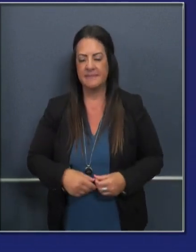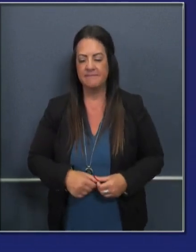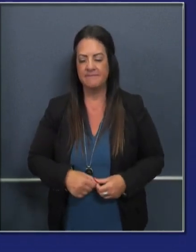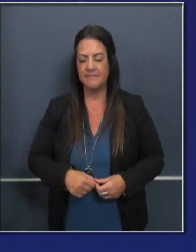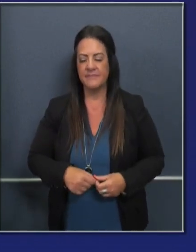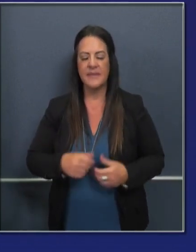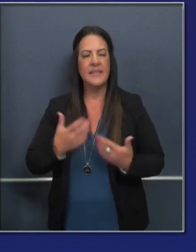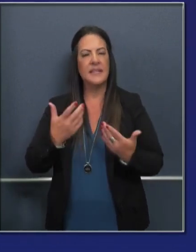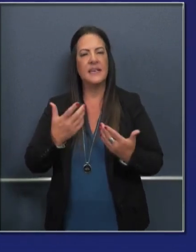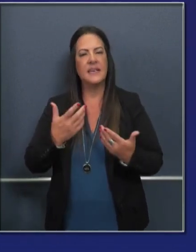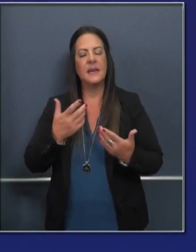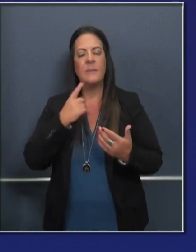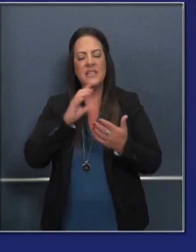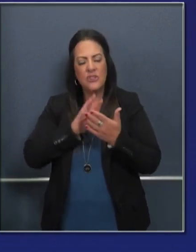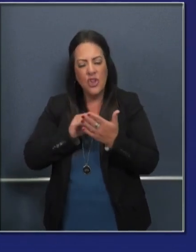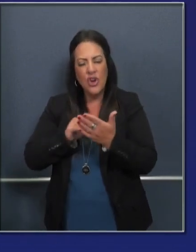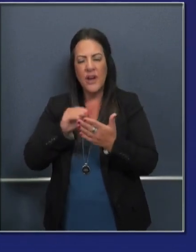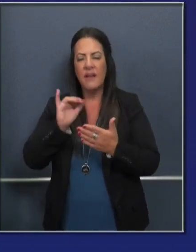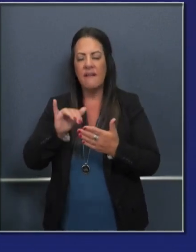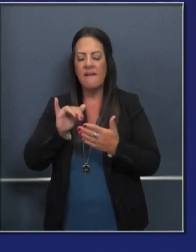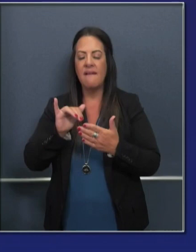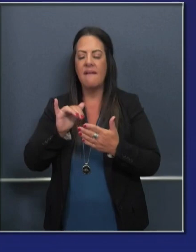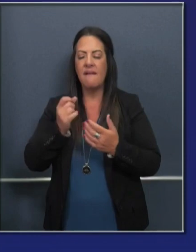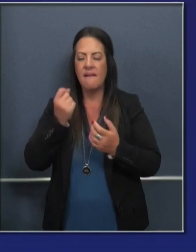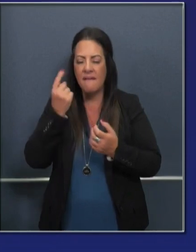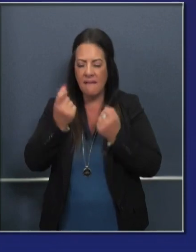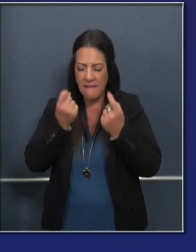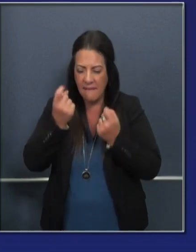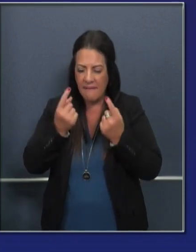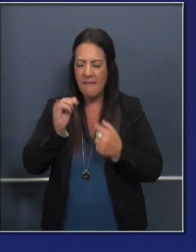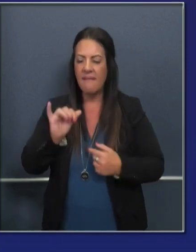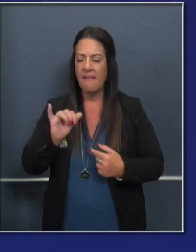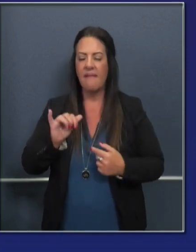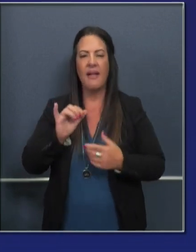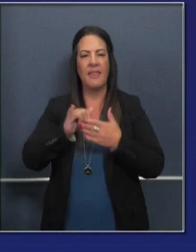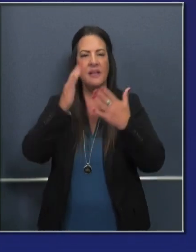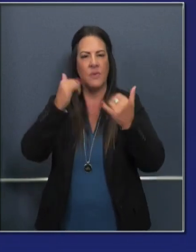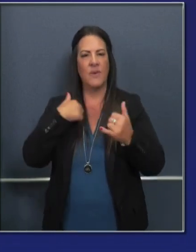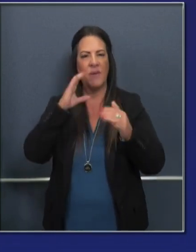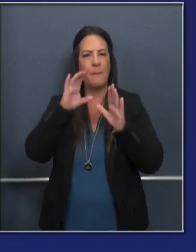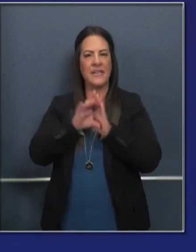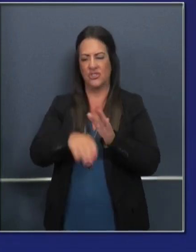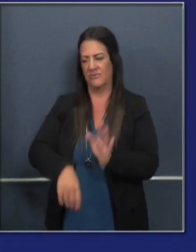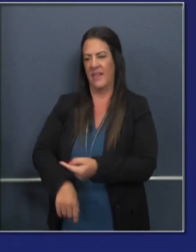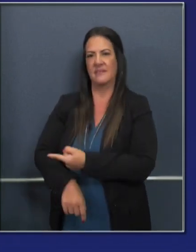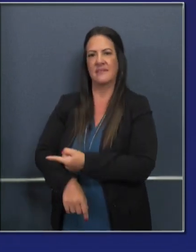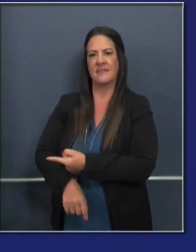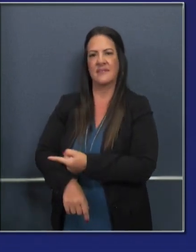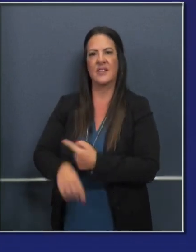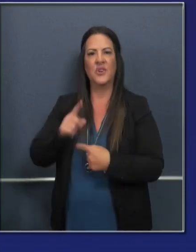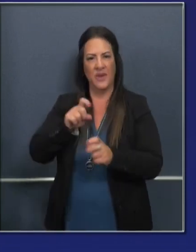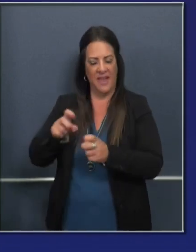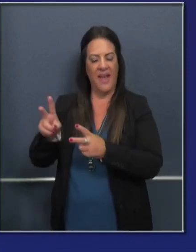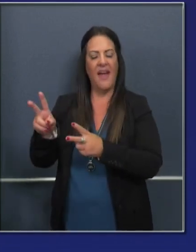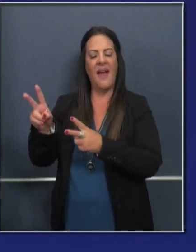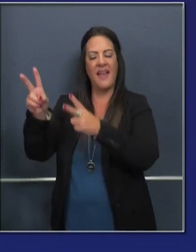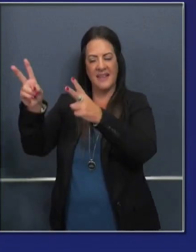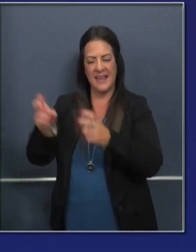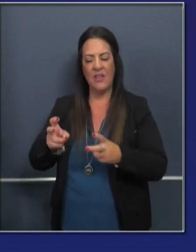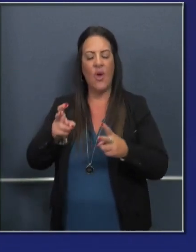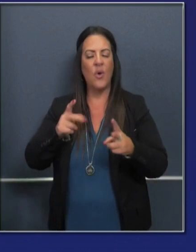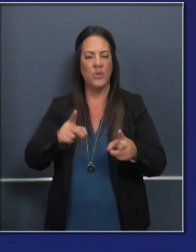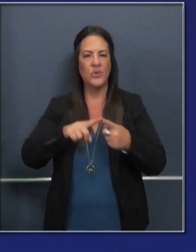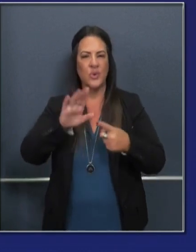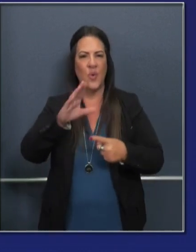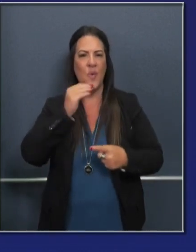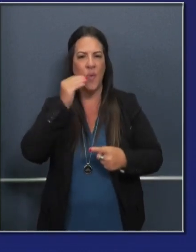much easier to digest. That's the purpose of this slide that we have up, so you can simply download that information and guide your